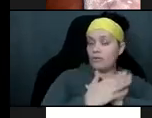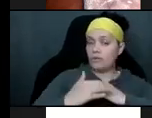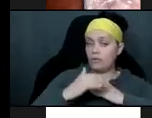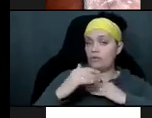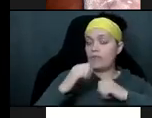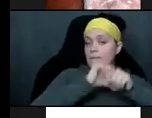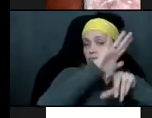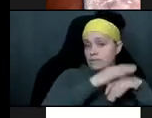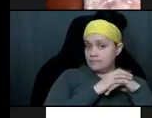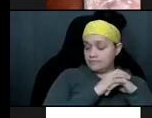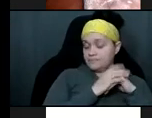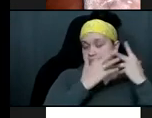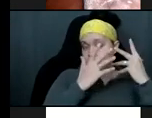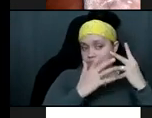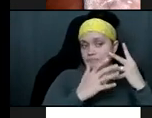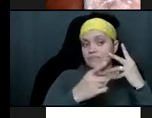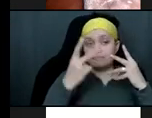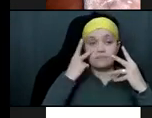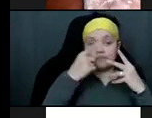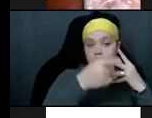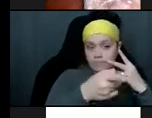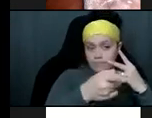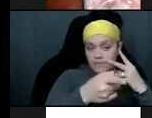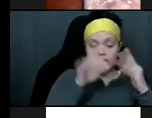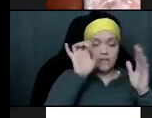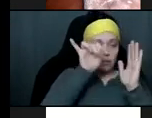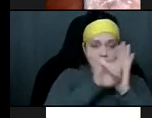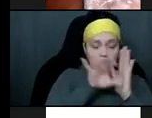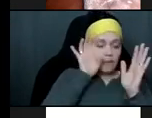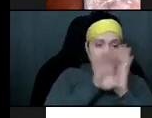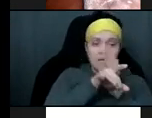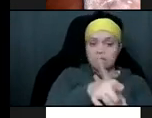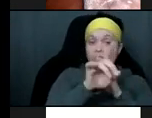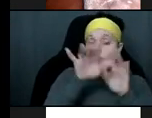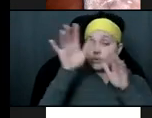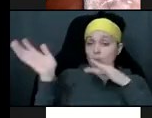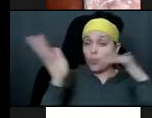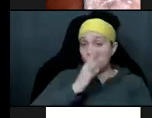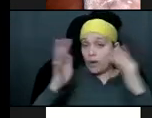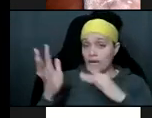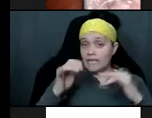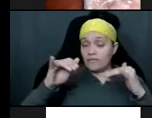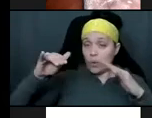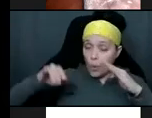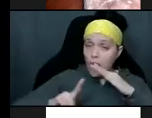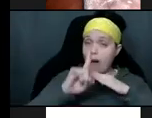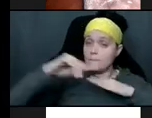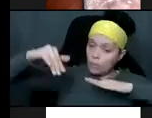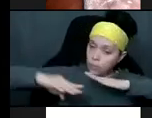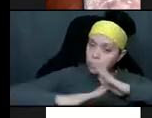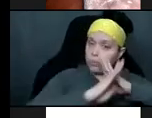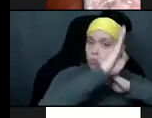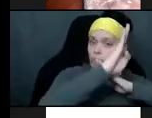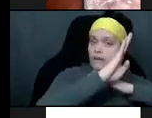Range. So like you see there in the illustration, those winds now have to go up the mountain.